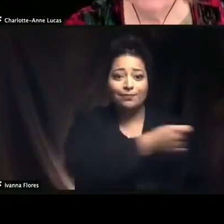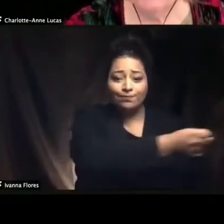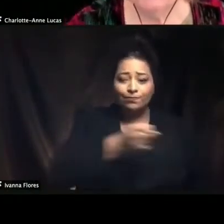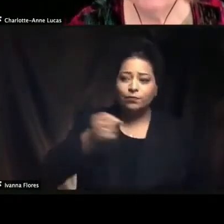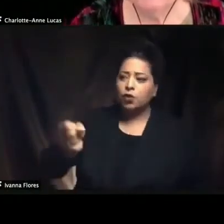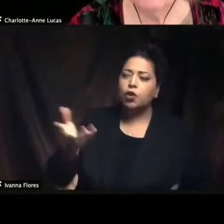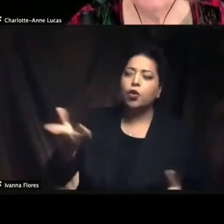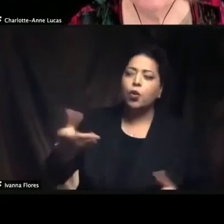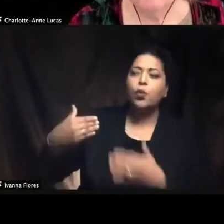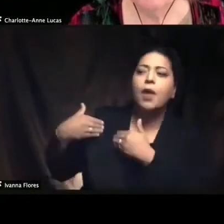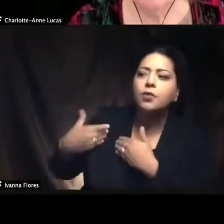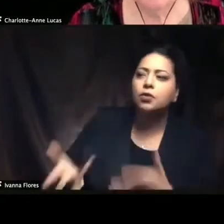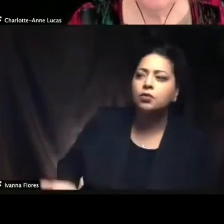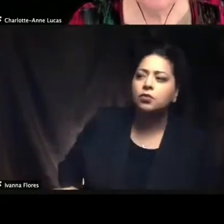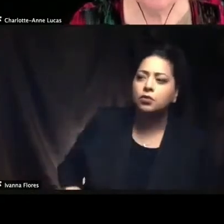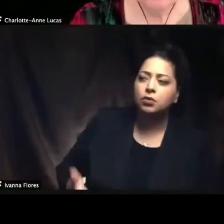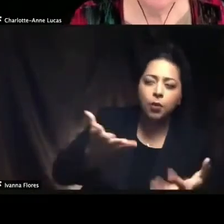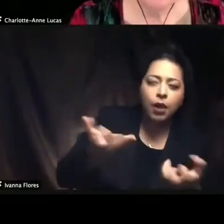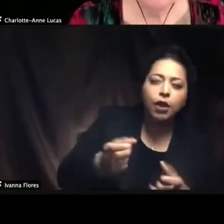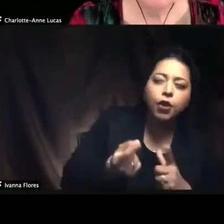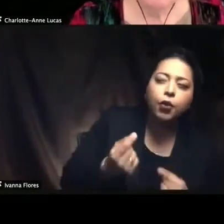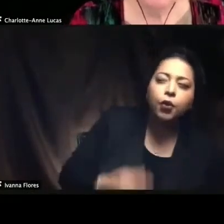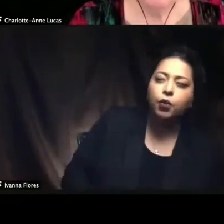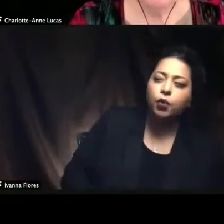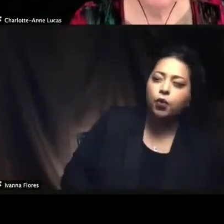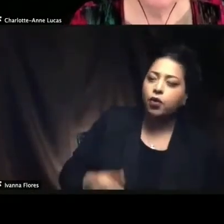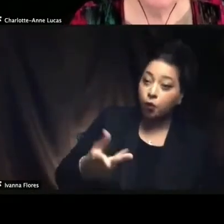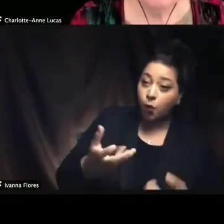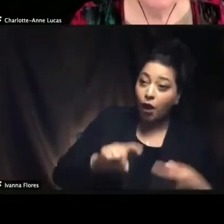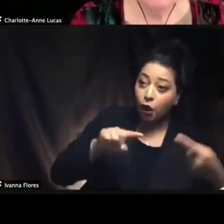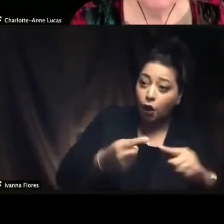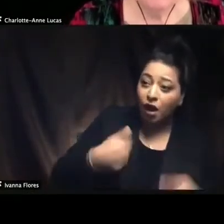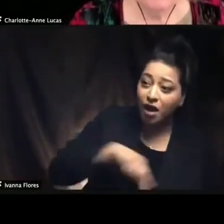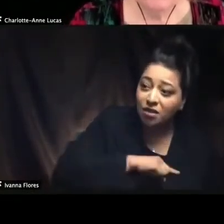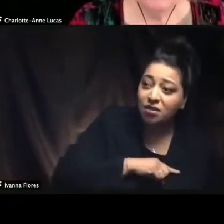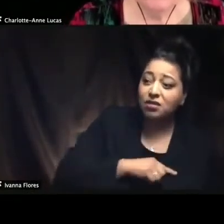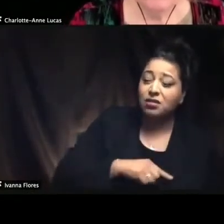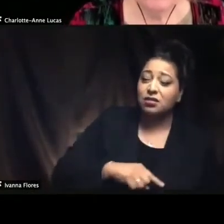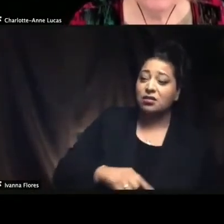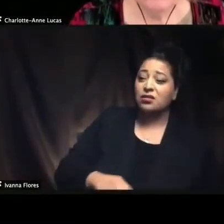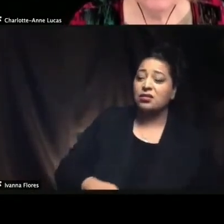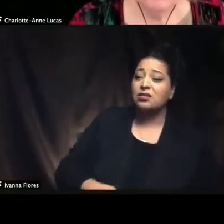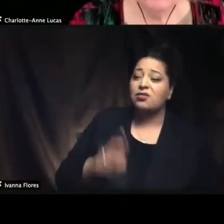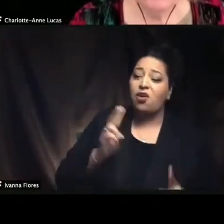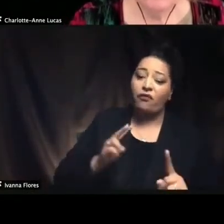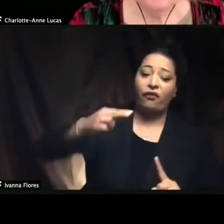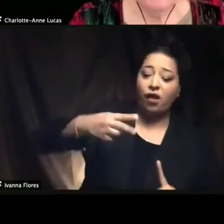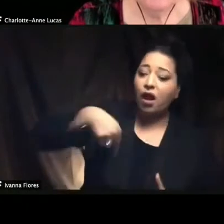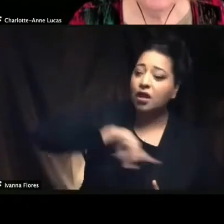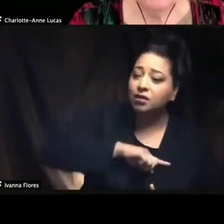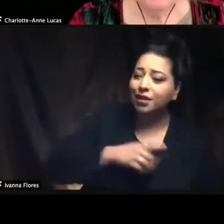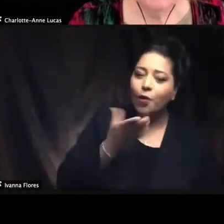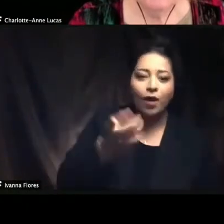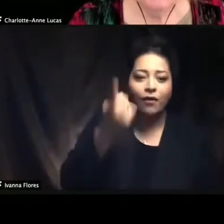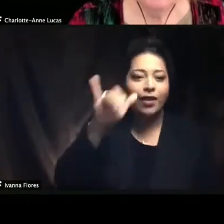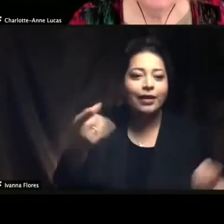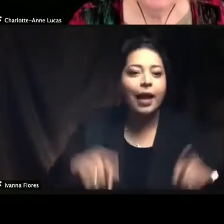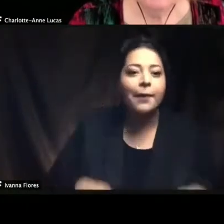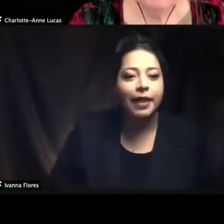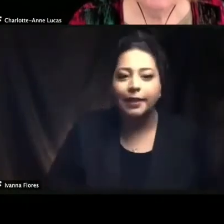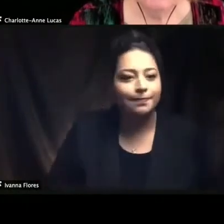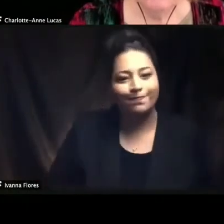are their intents? Are their intents to do harm? Is their intent to intimidate us? I don't want that to be the case. I don't want them to